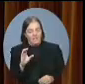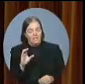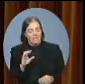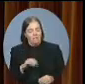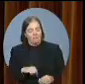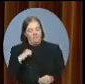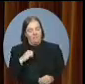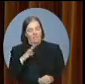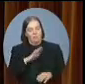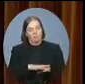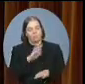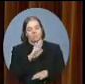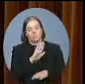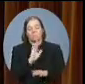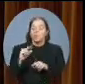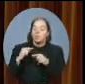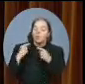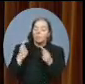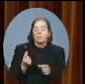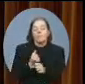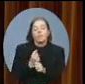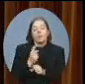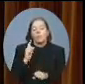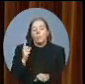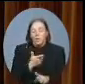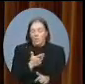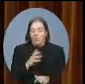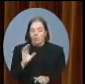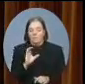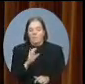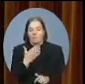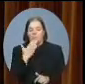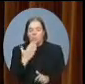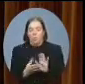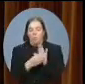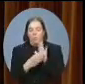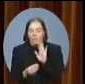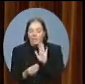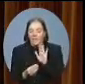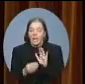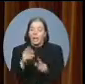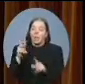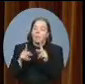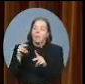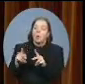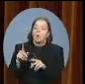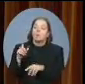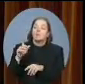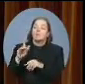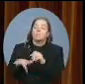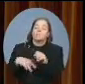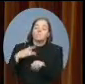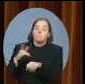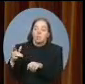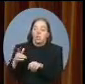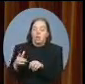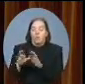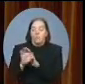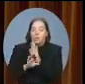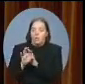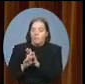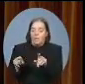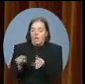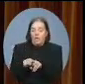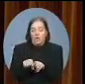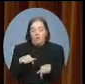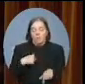model of how to behave during a downturn. If the rest of the world had comported itself with similar modesty and prudence, we might